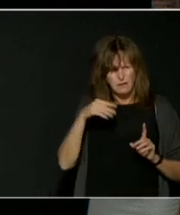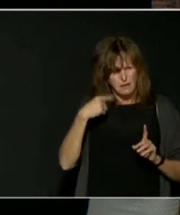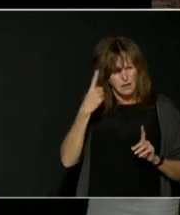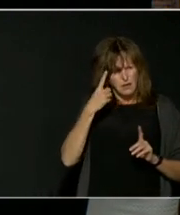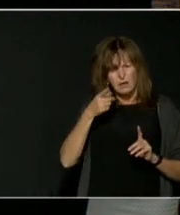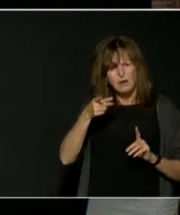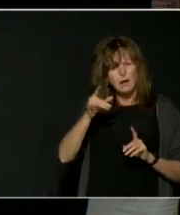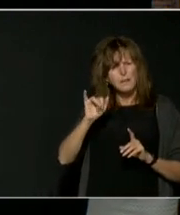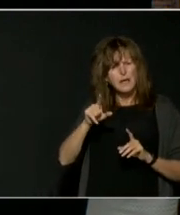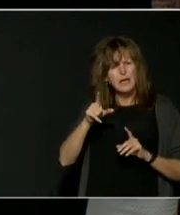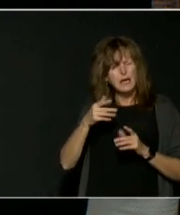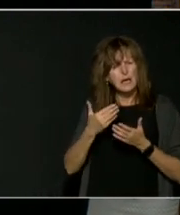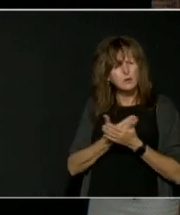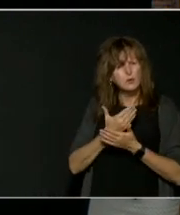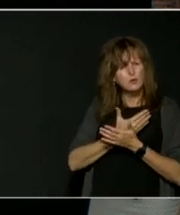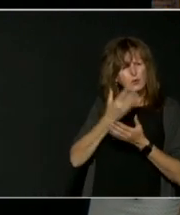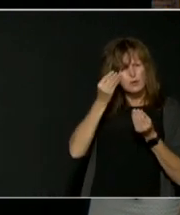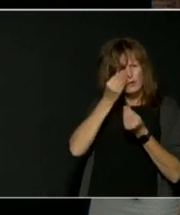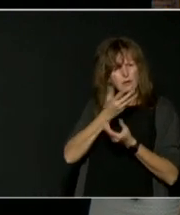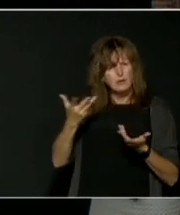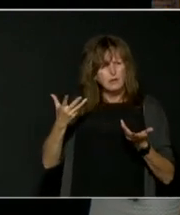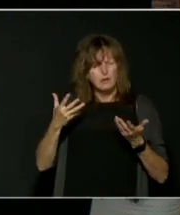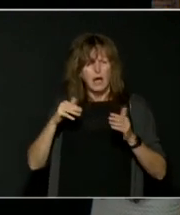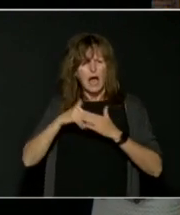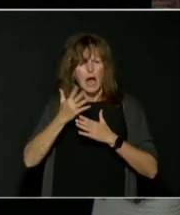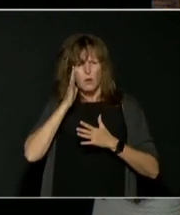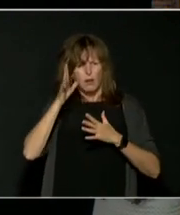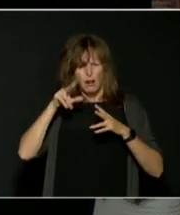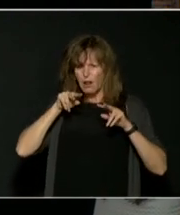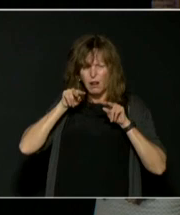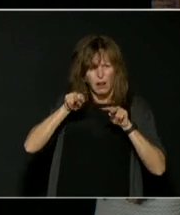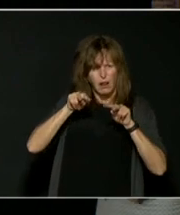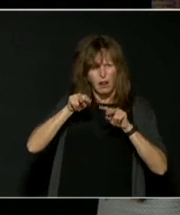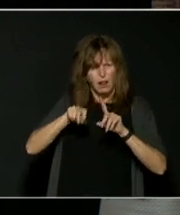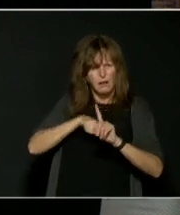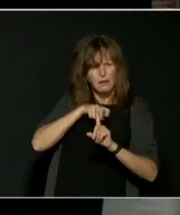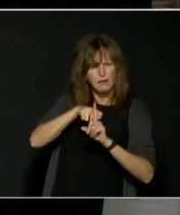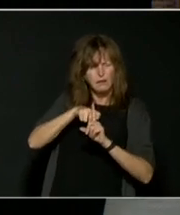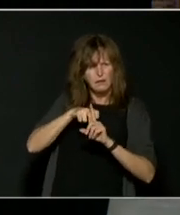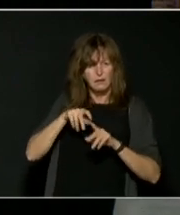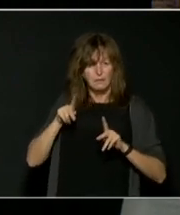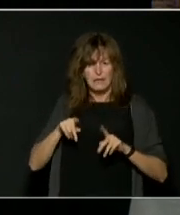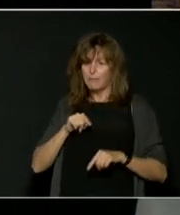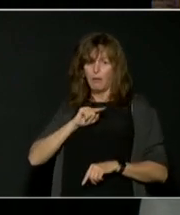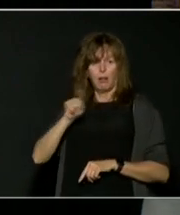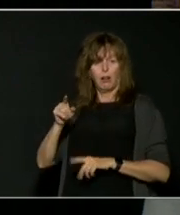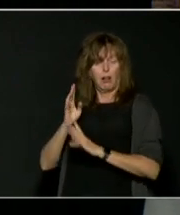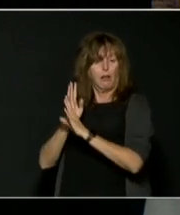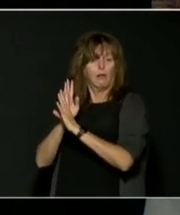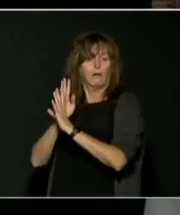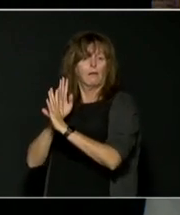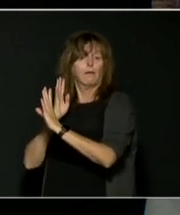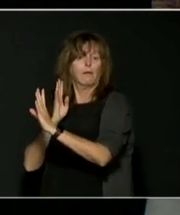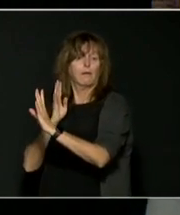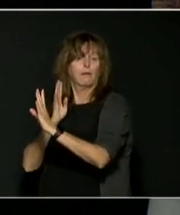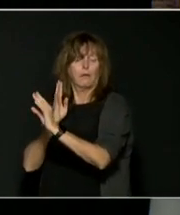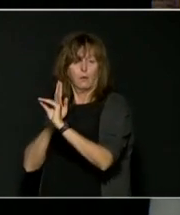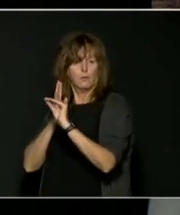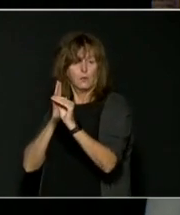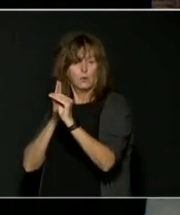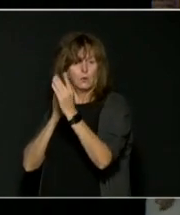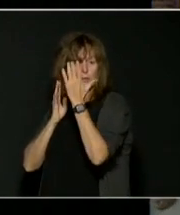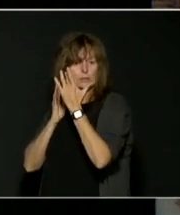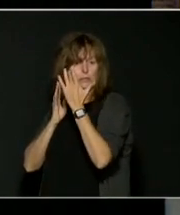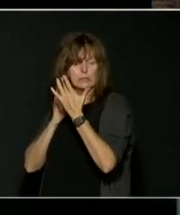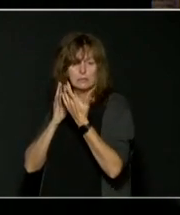police that when folks are coming into the lineup who are asymptomatic, who don't have symptoms, and who are seeking for a test? I